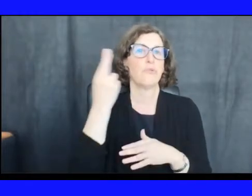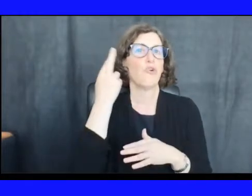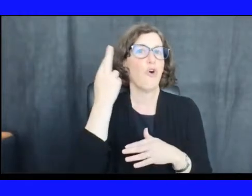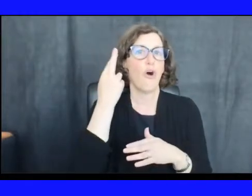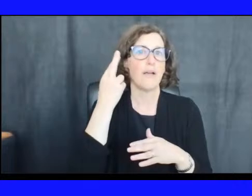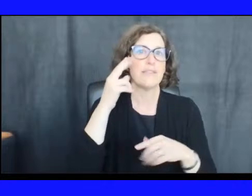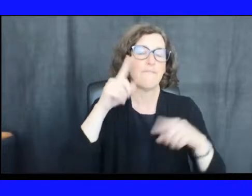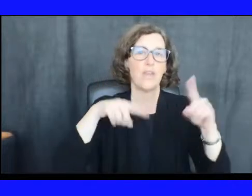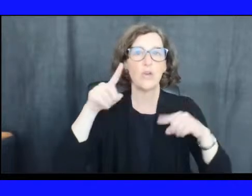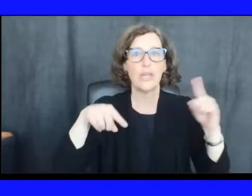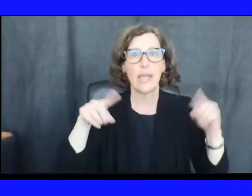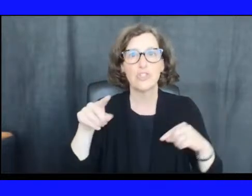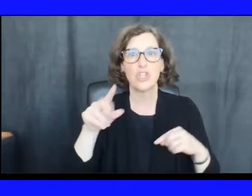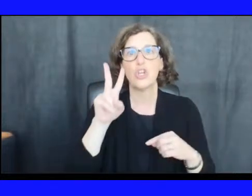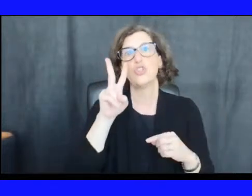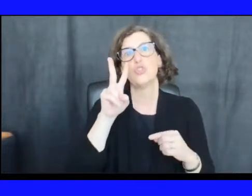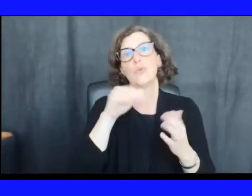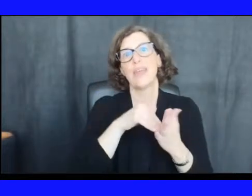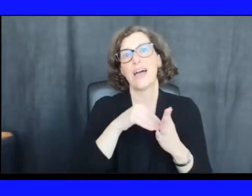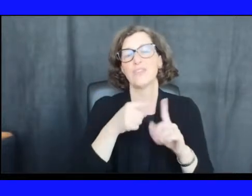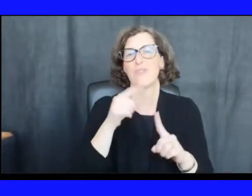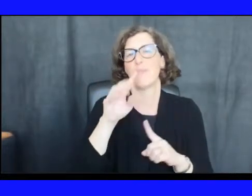66.3, so we went from above target to